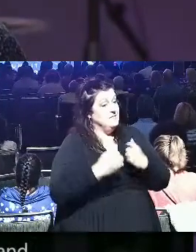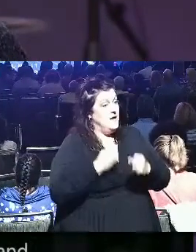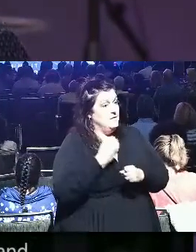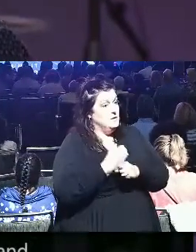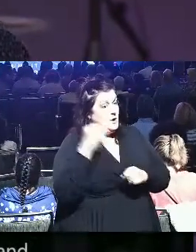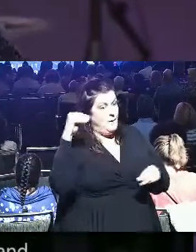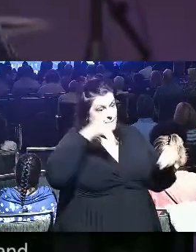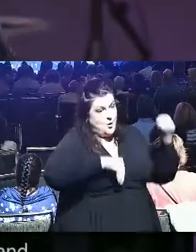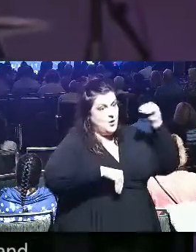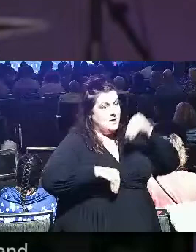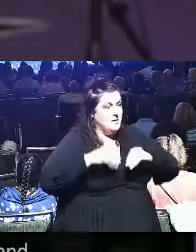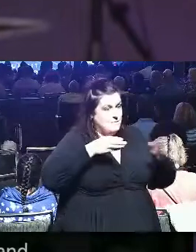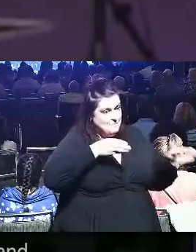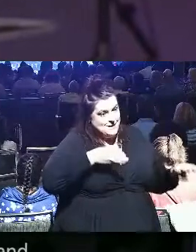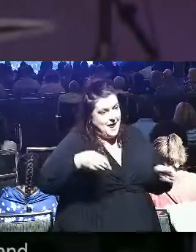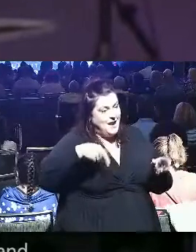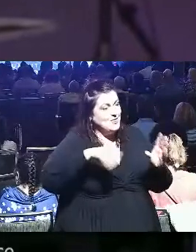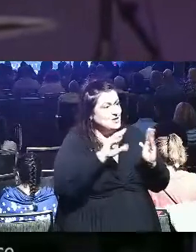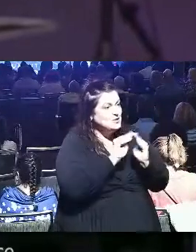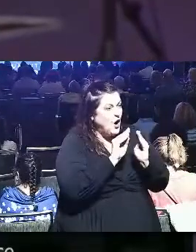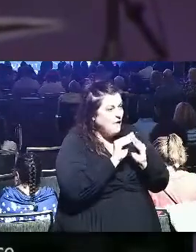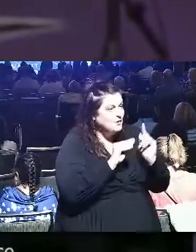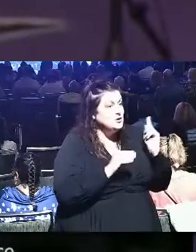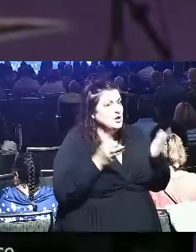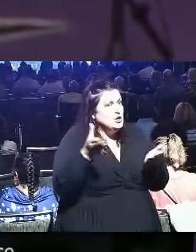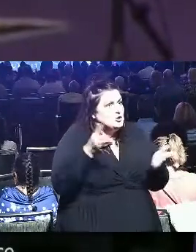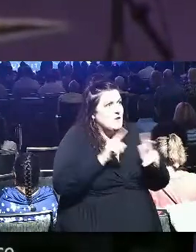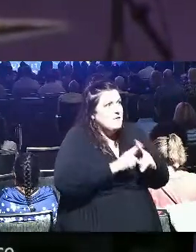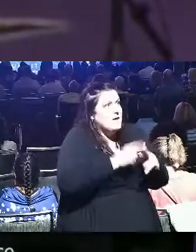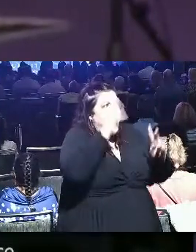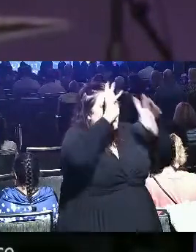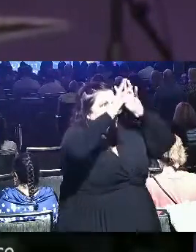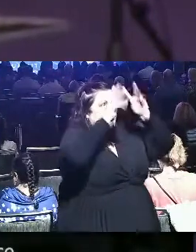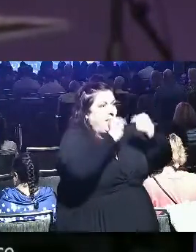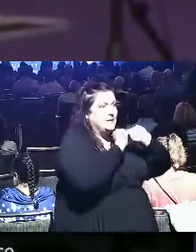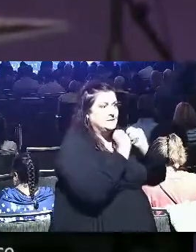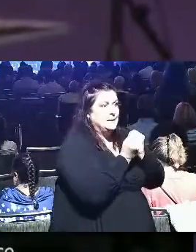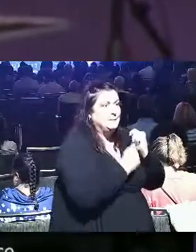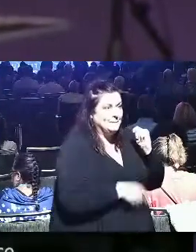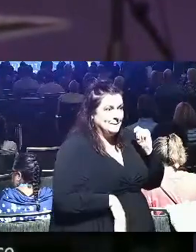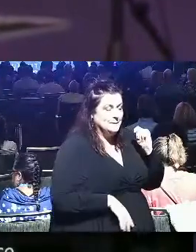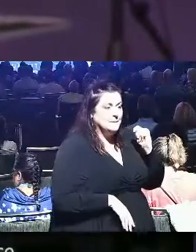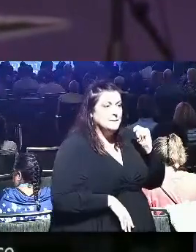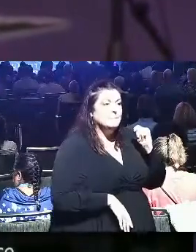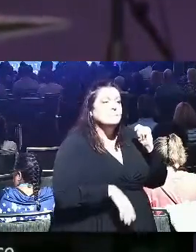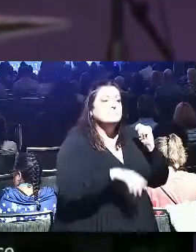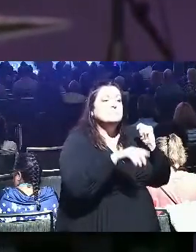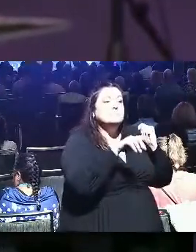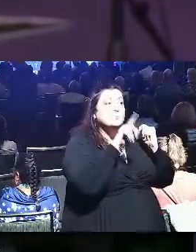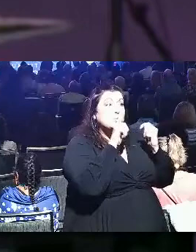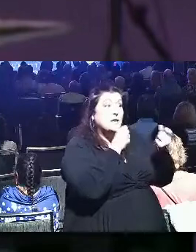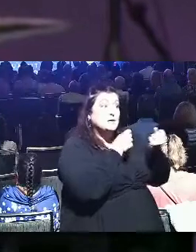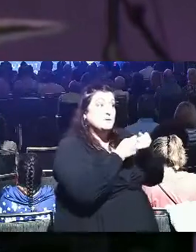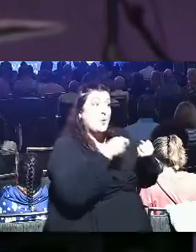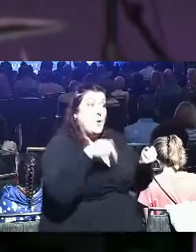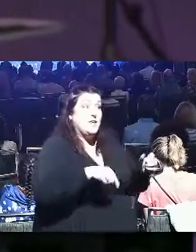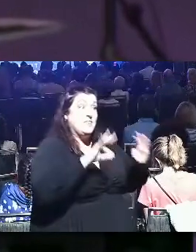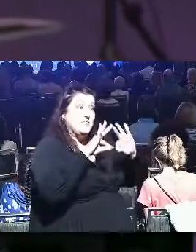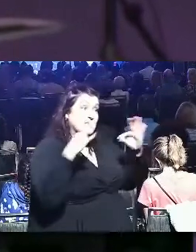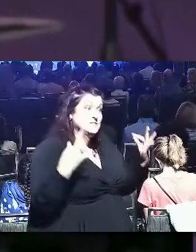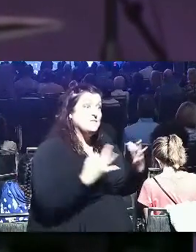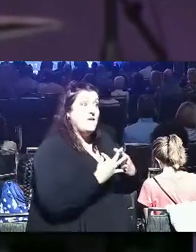this conference together and serving on the Catalyst team and being a fierce defender and supporter of this family of